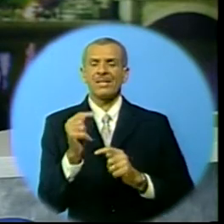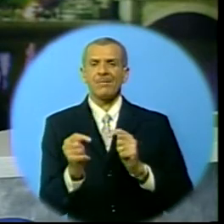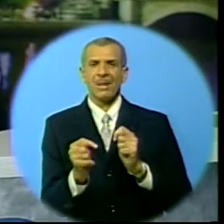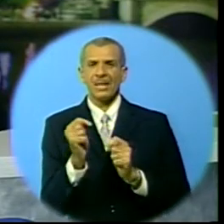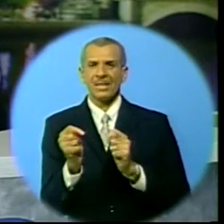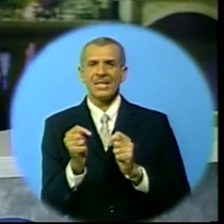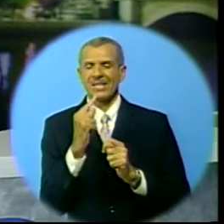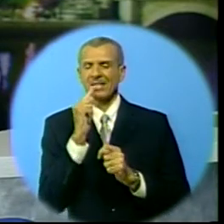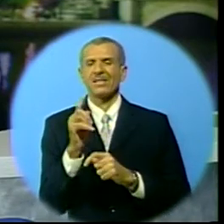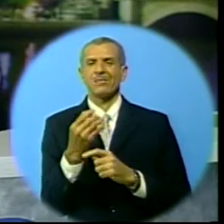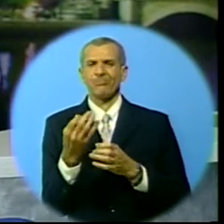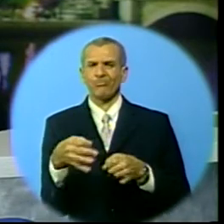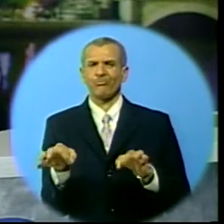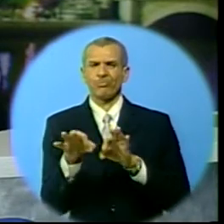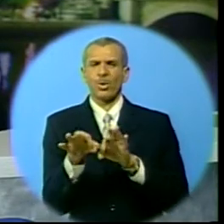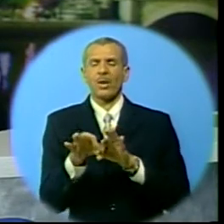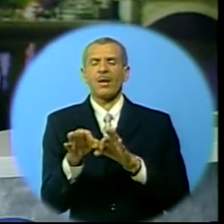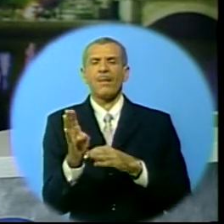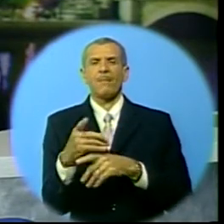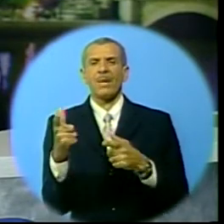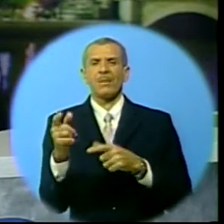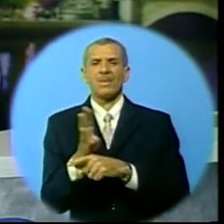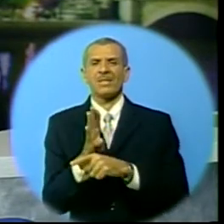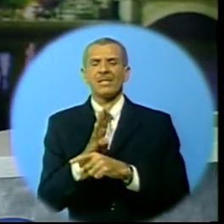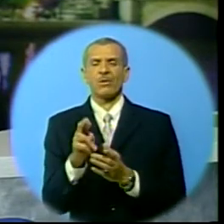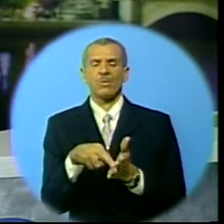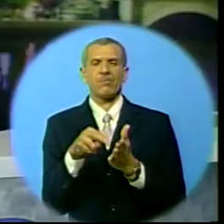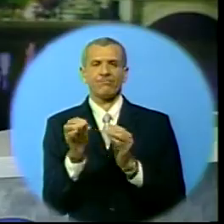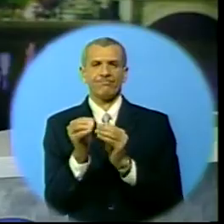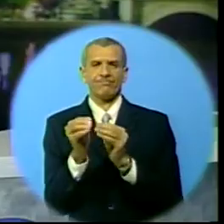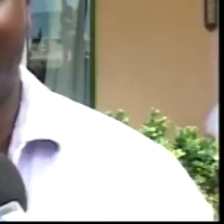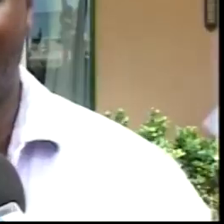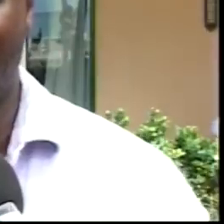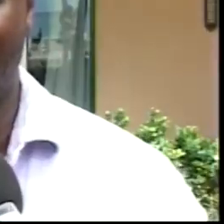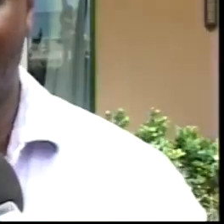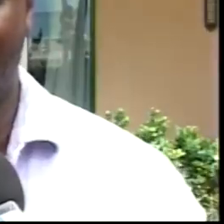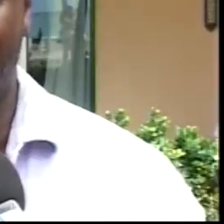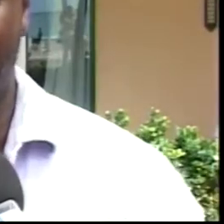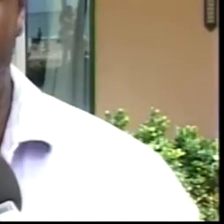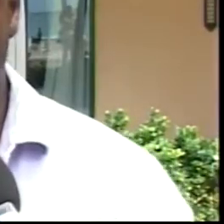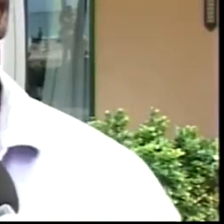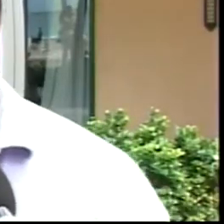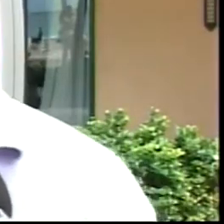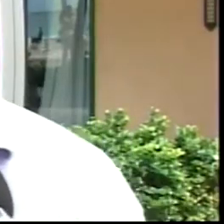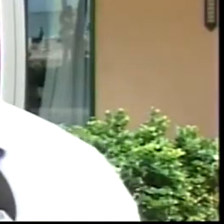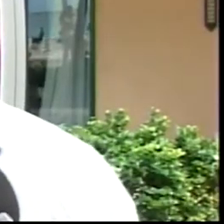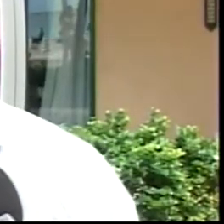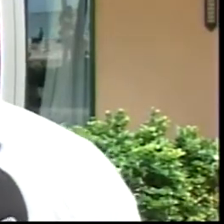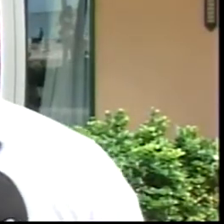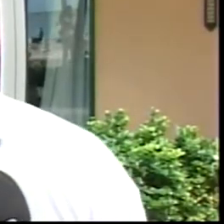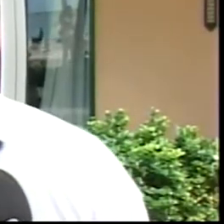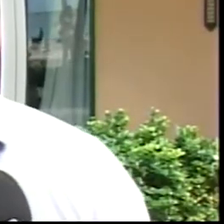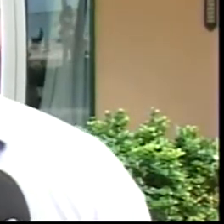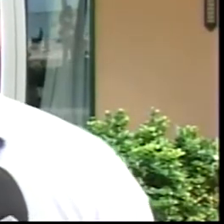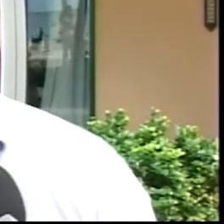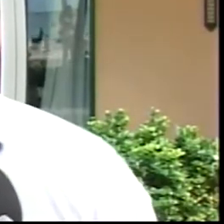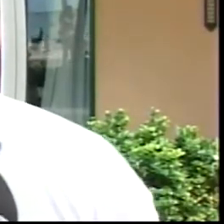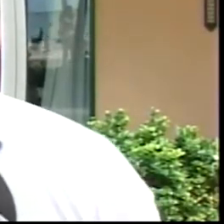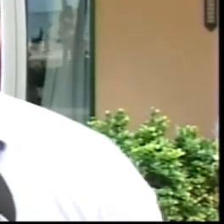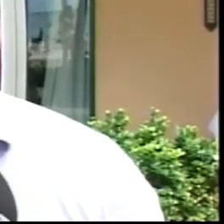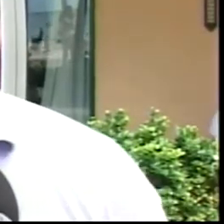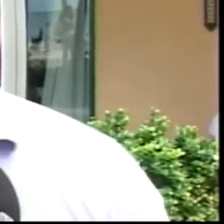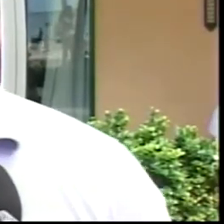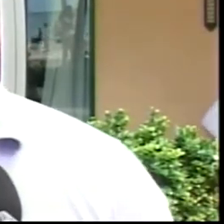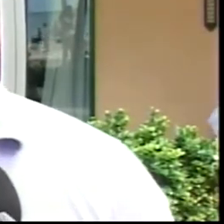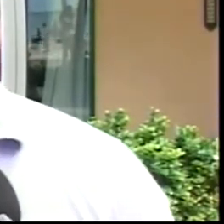big business as it is becoming more in demand. Presently, there's a degree in Trinidad where you can do a certificate and then move on to a